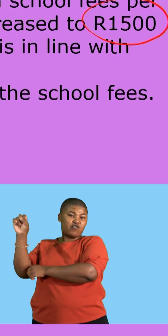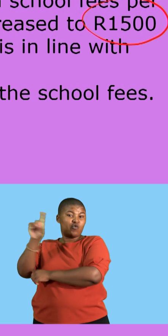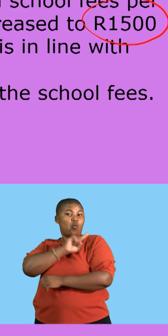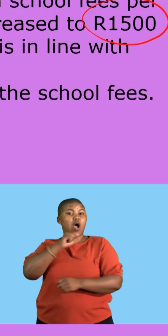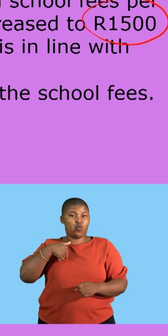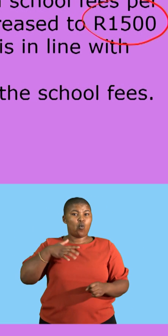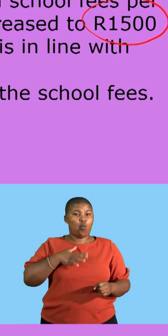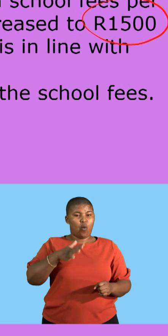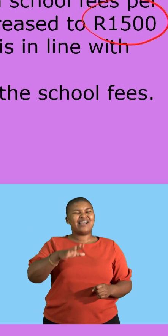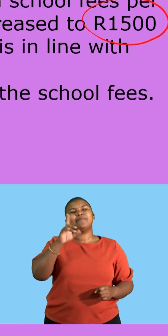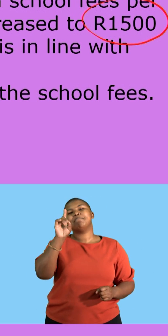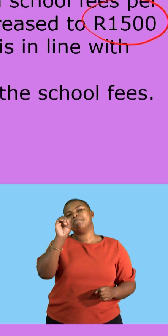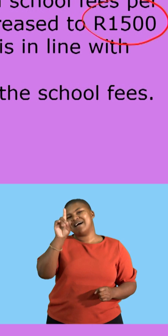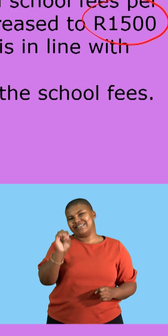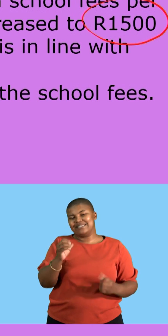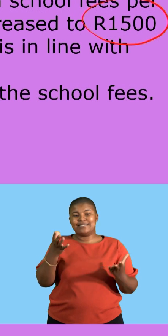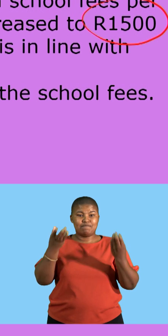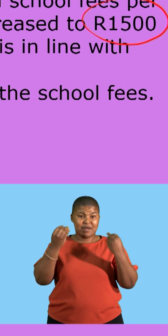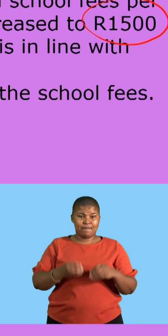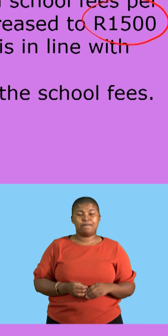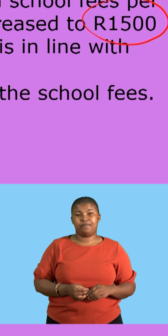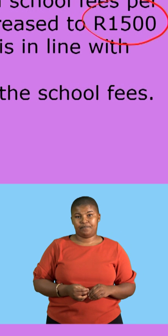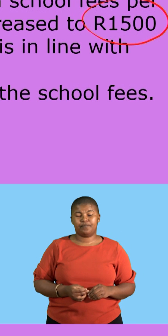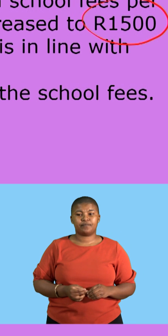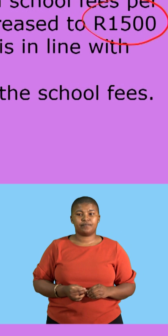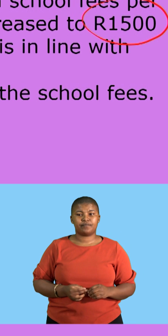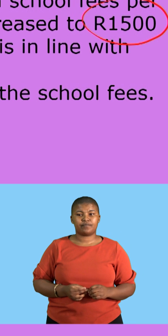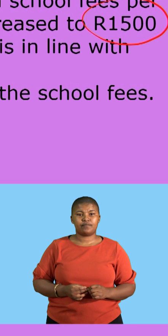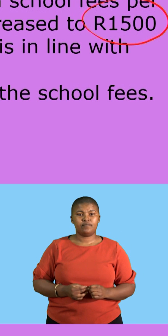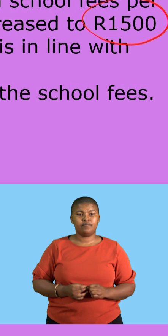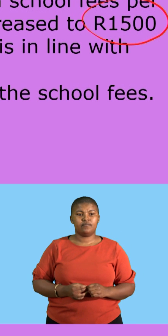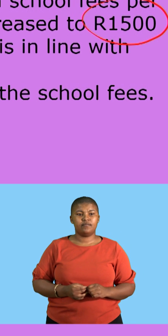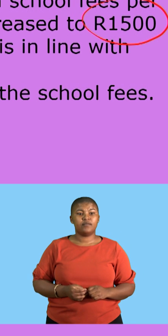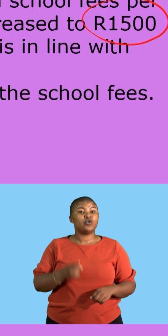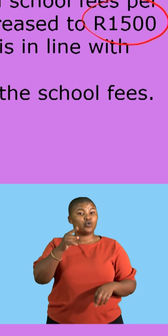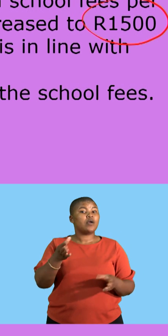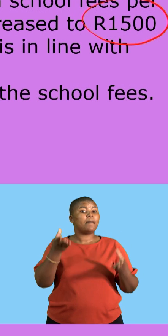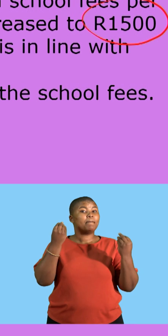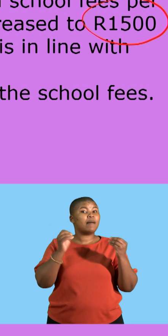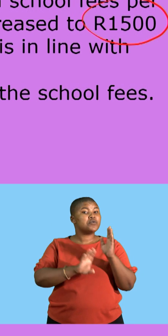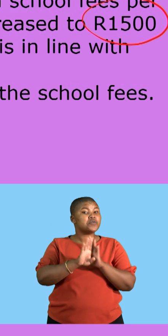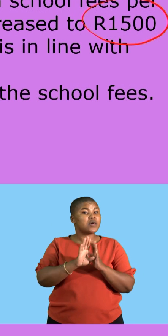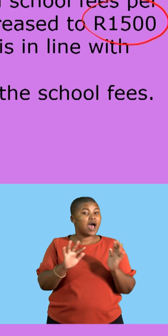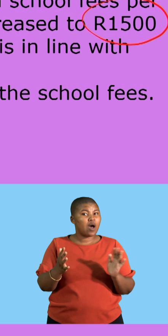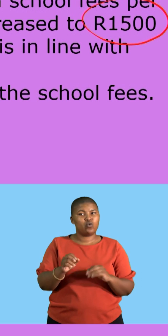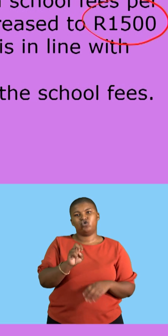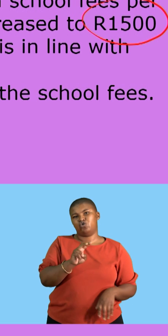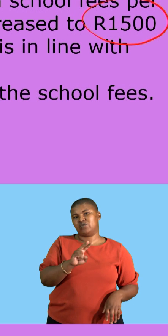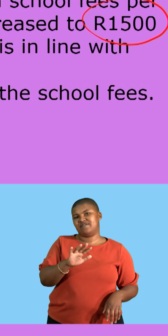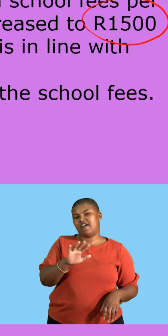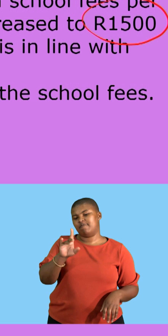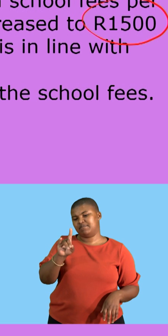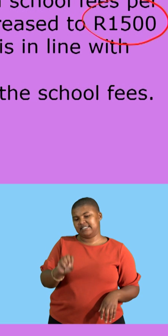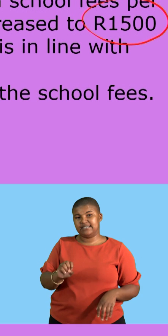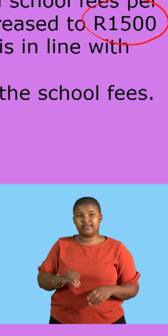100, because I want to have it in a percentage, and then we will see that it went up by